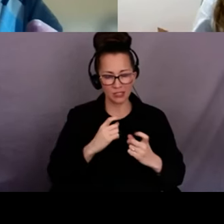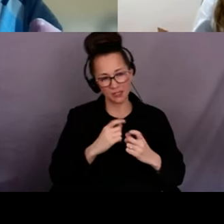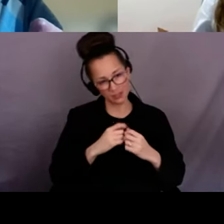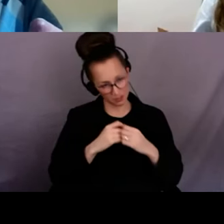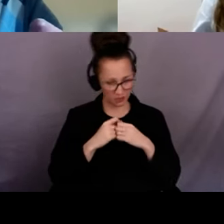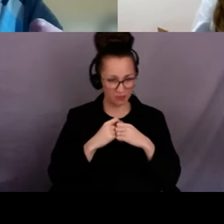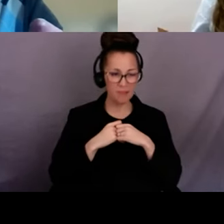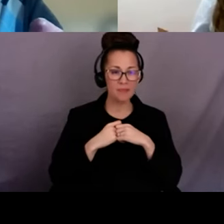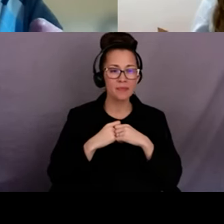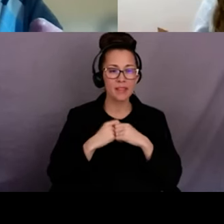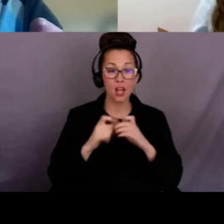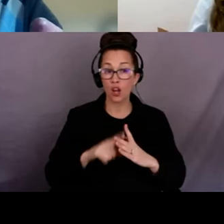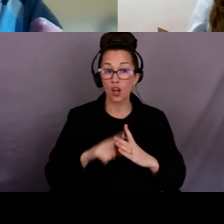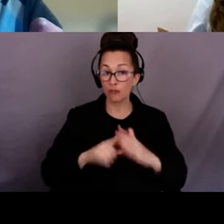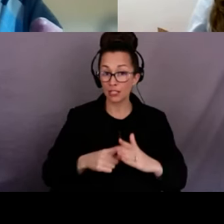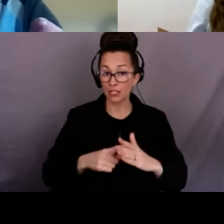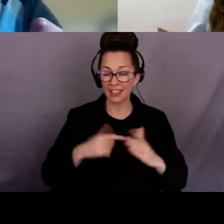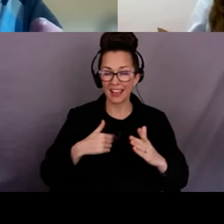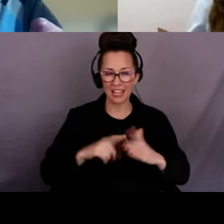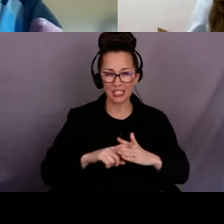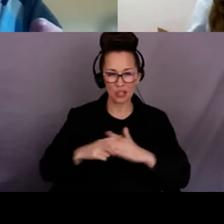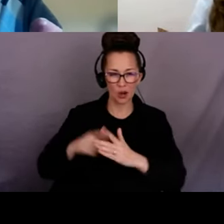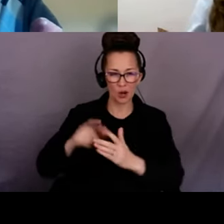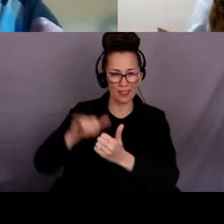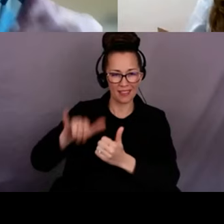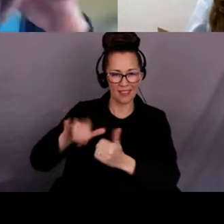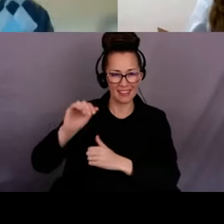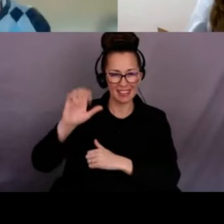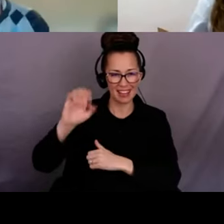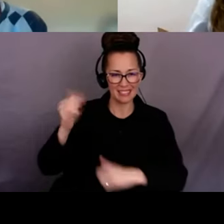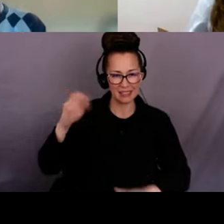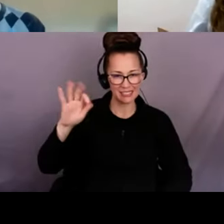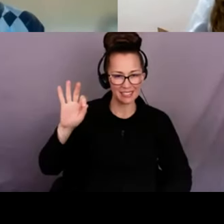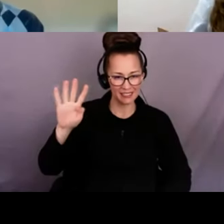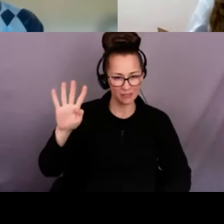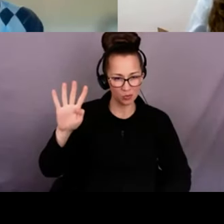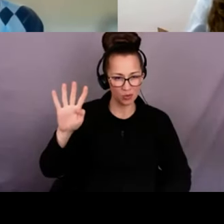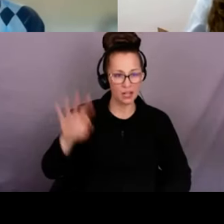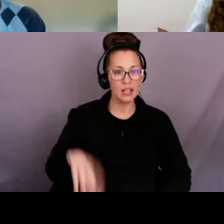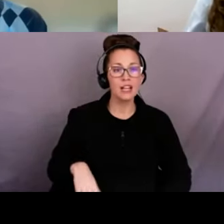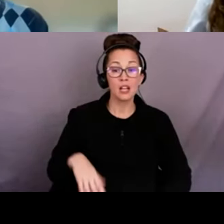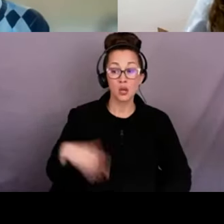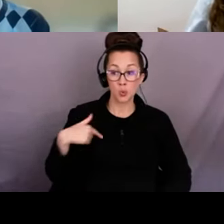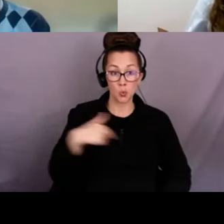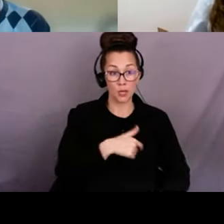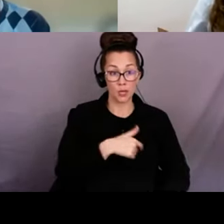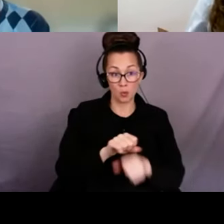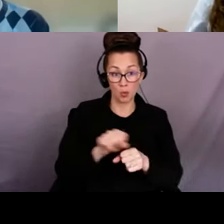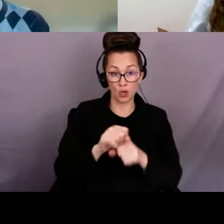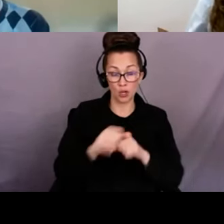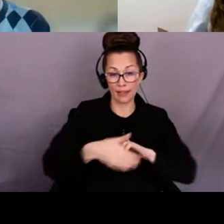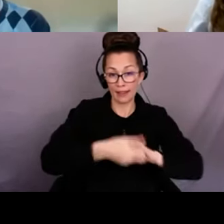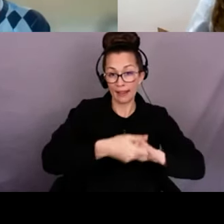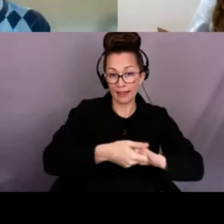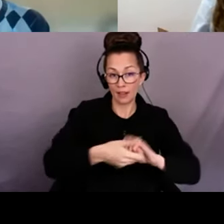know, originally when I started on the case in 1994, we were working in concert